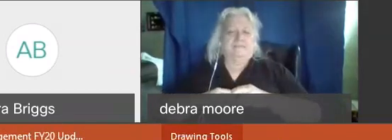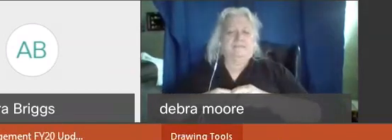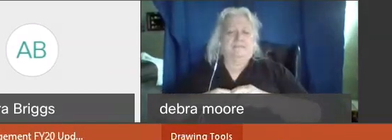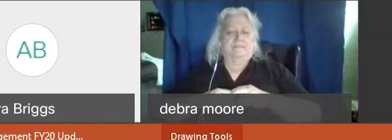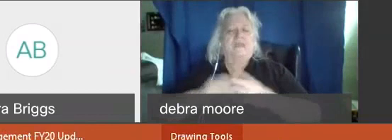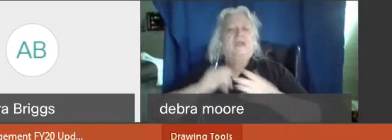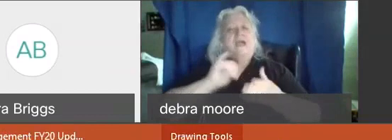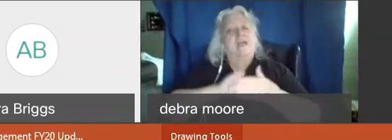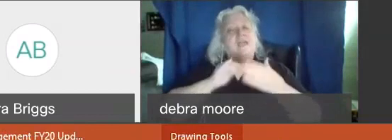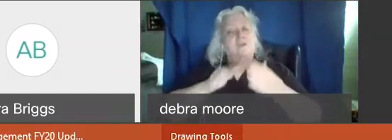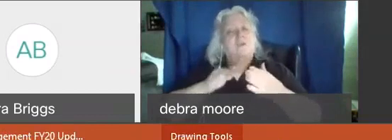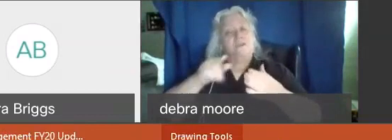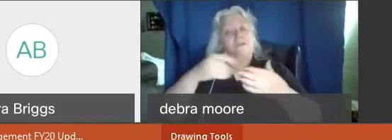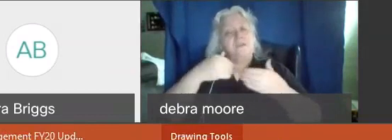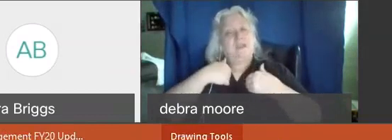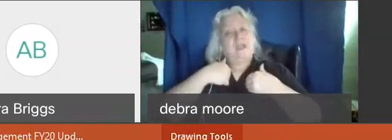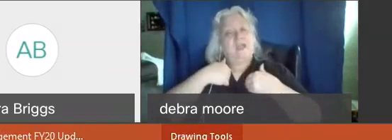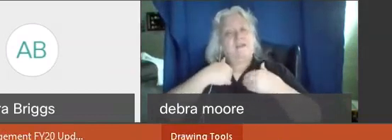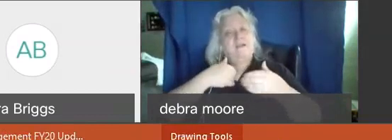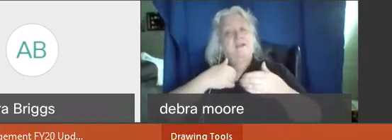way you guys can get this information